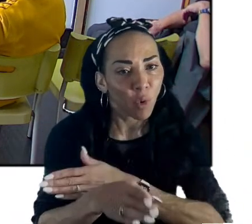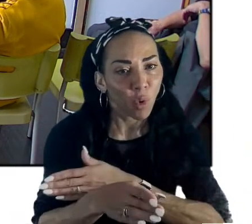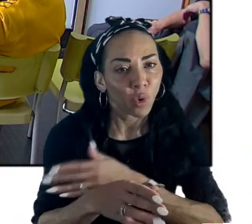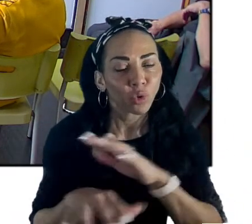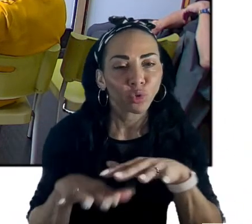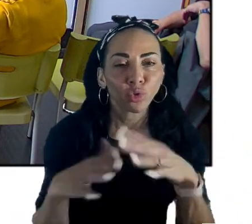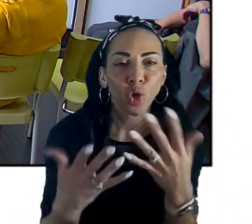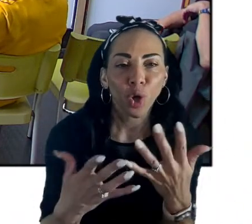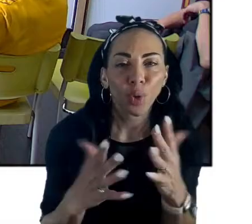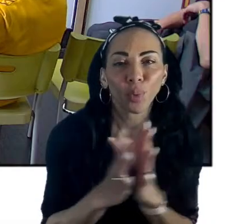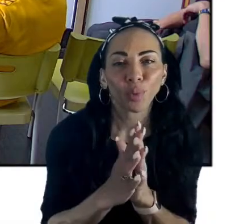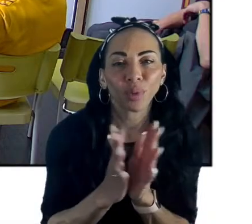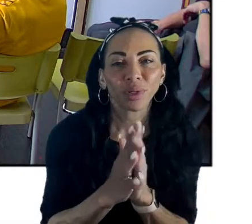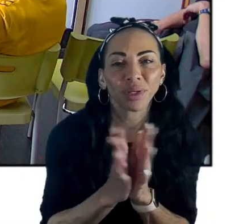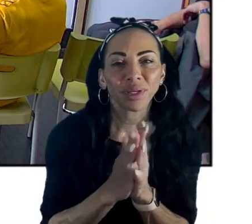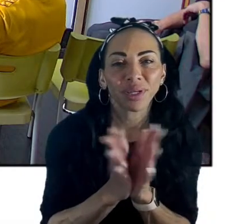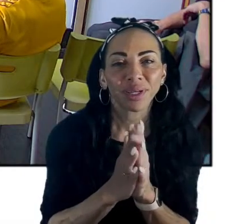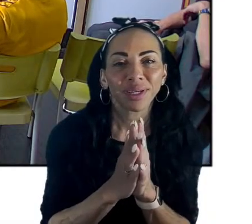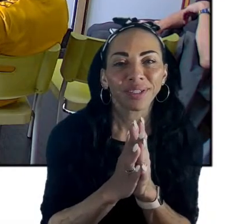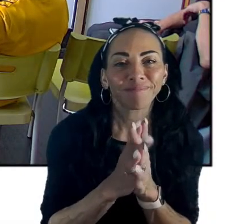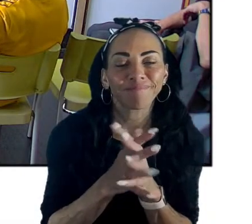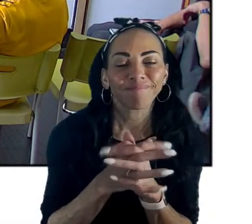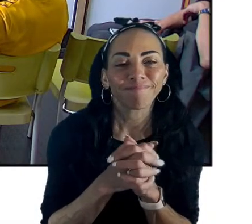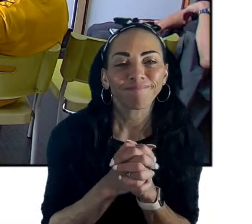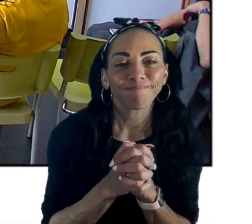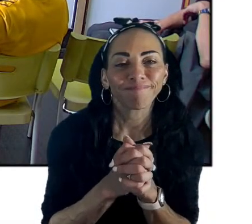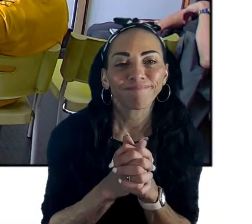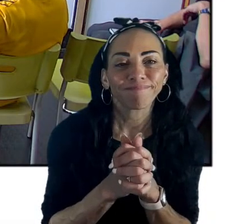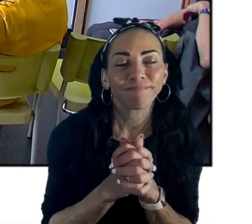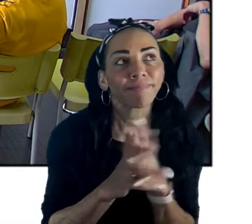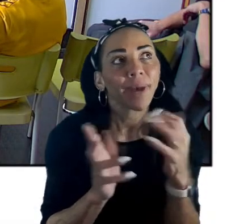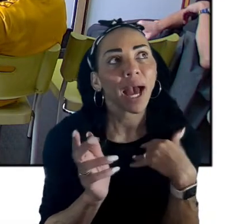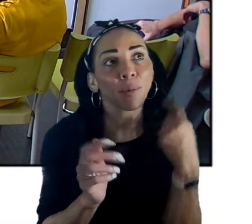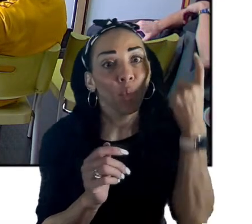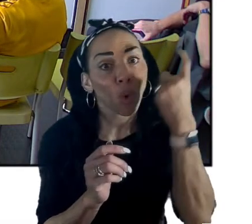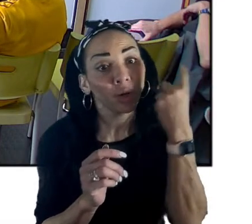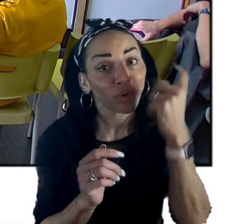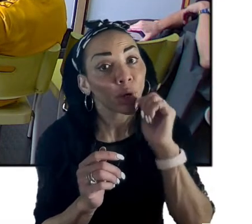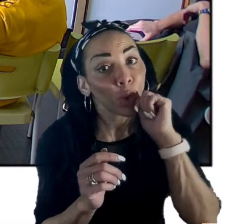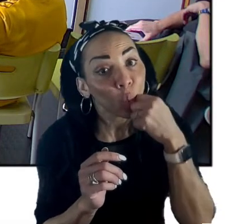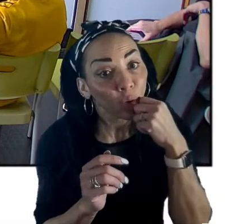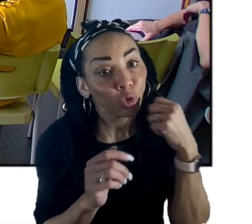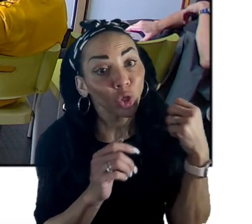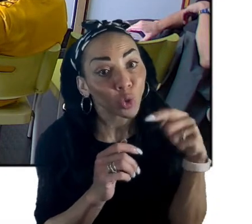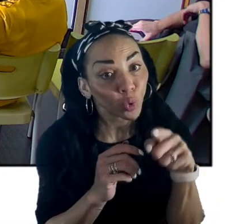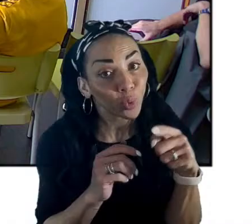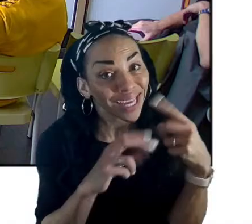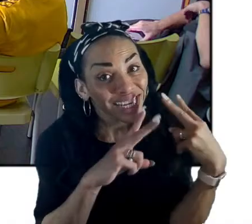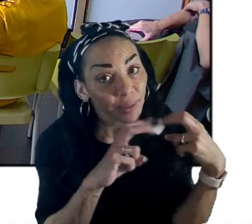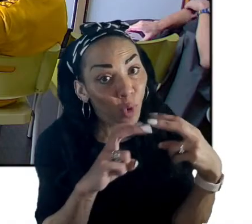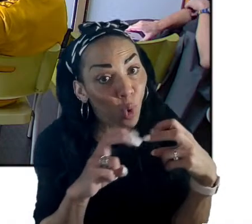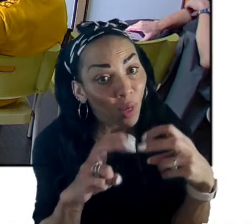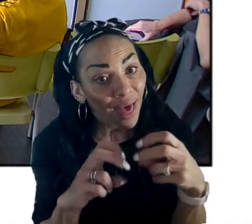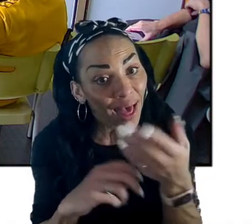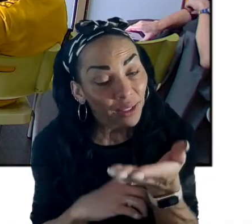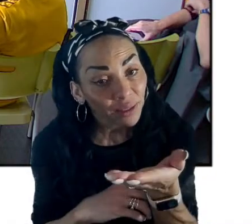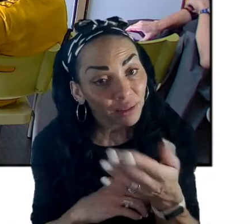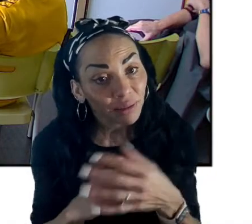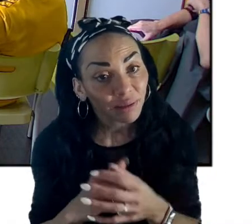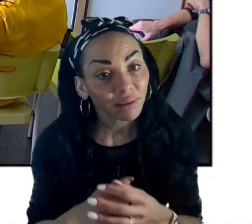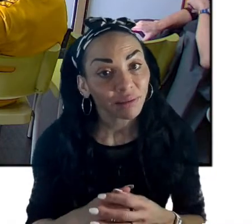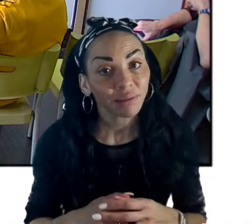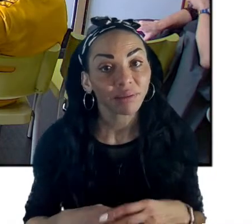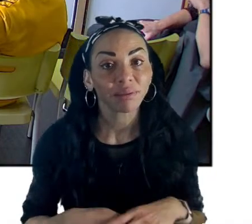of, I guess I'm wondering if you're going to explore that, is like my main question. Yeah, so